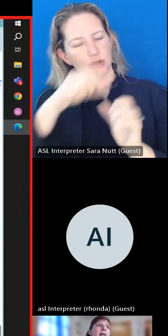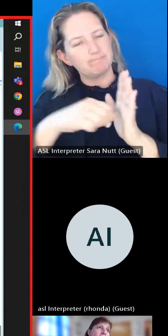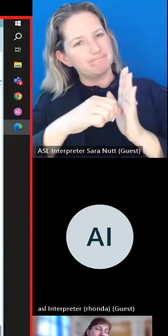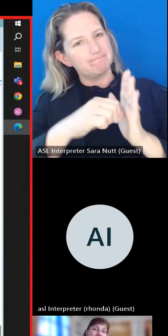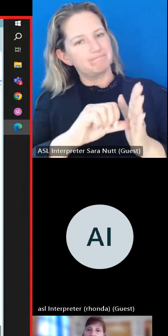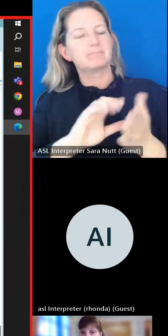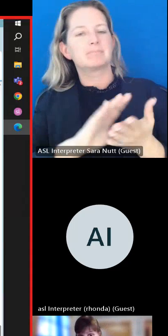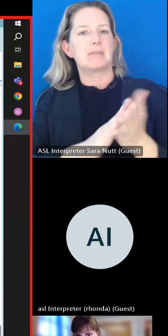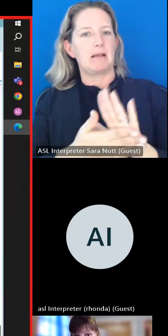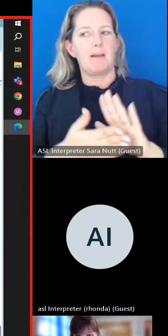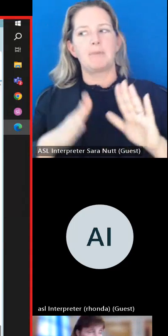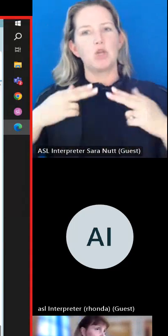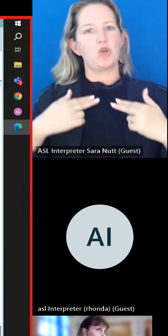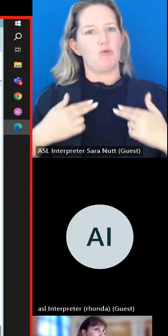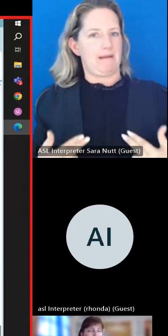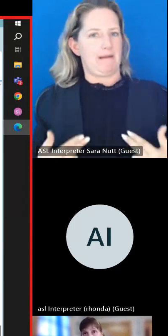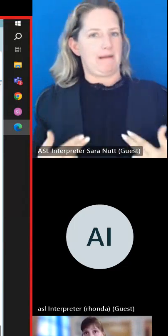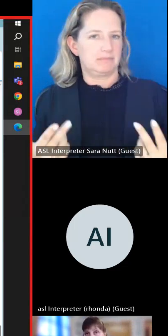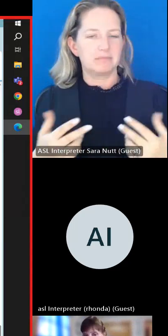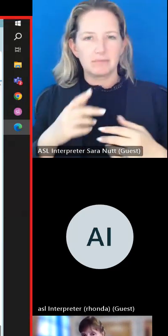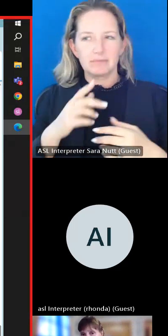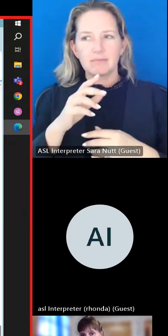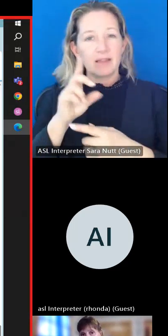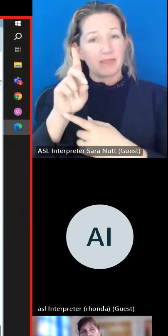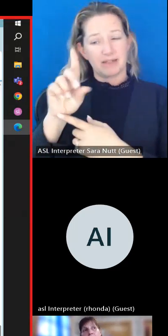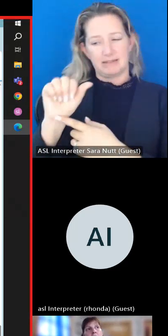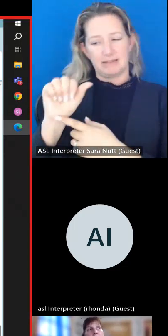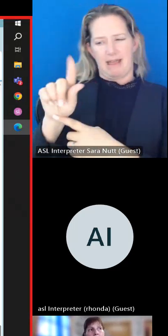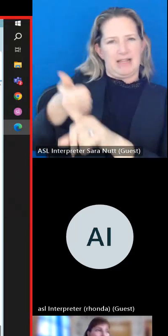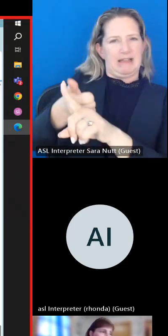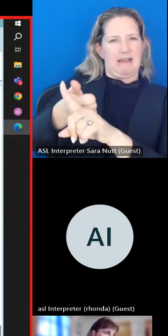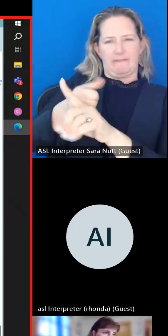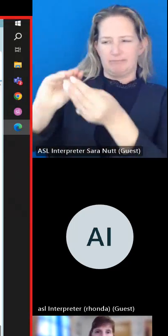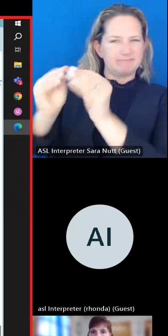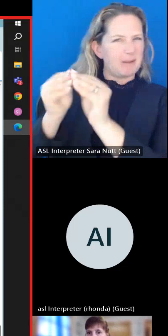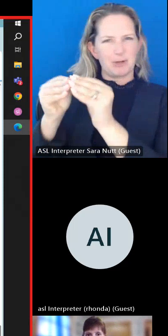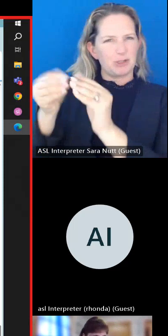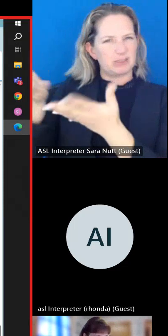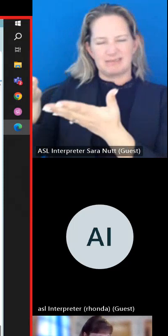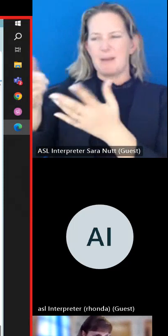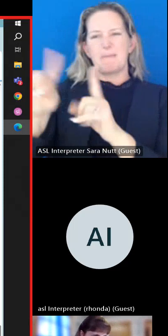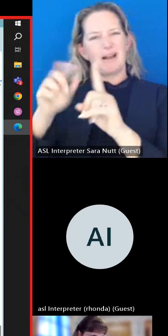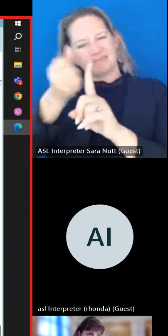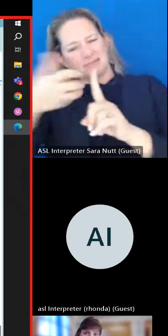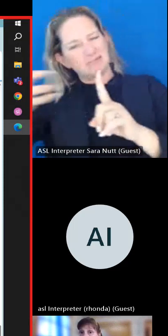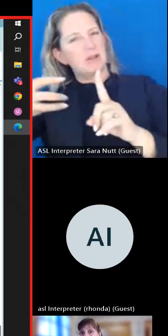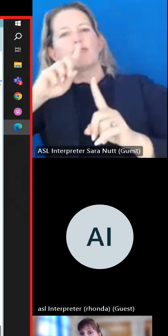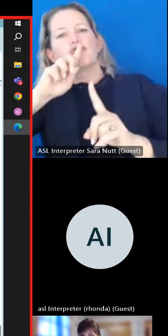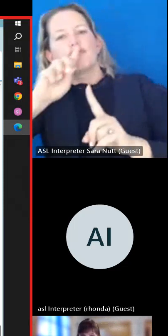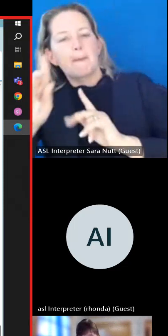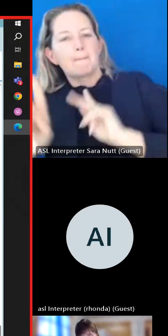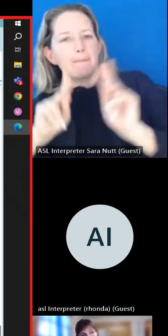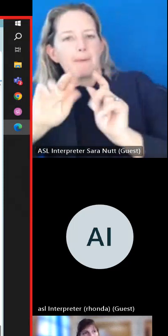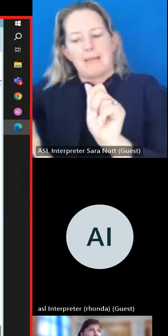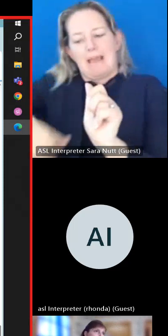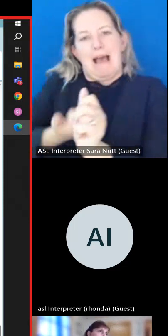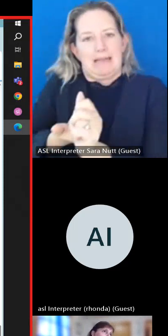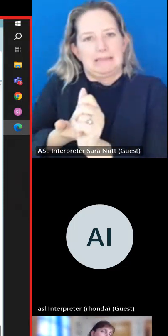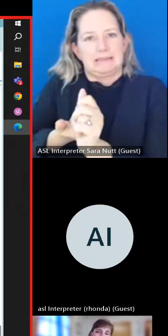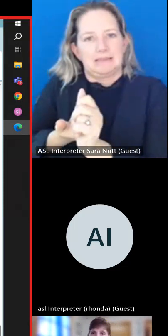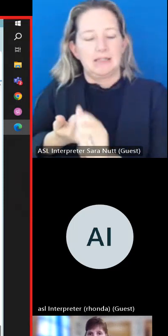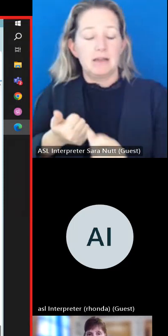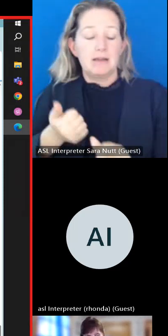data? Is it you? Is it one of your coworkers? Describe their part in the story.